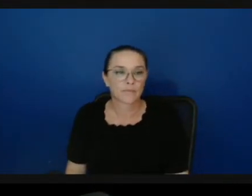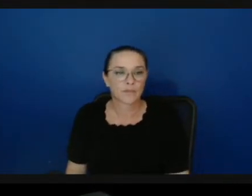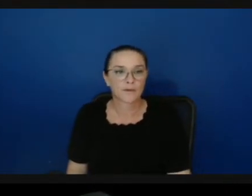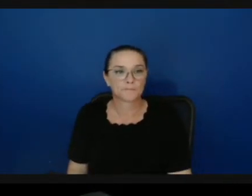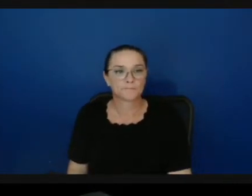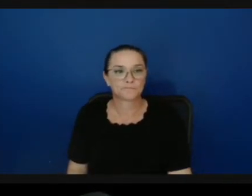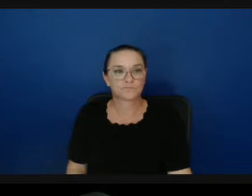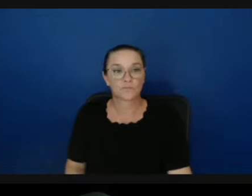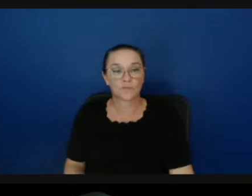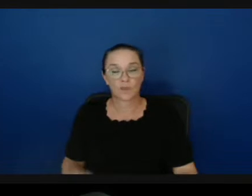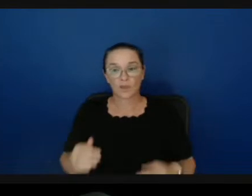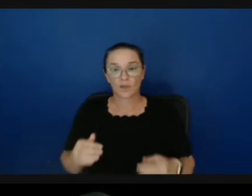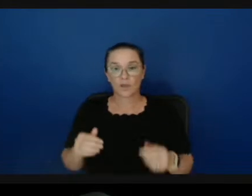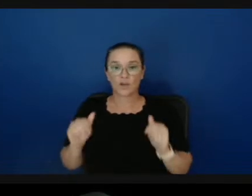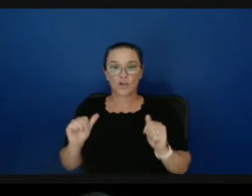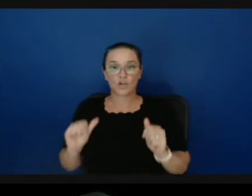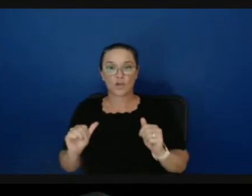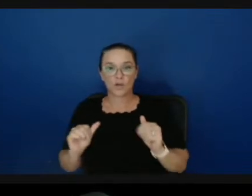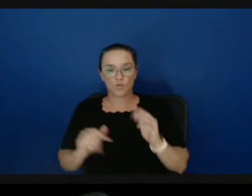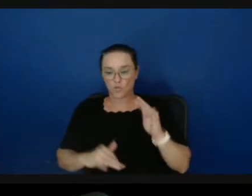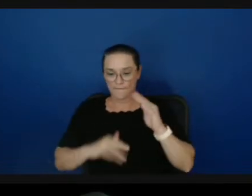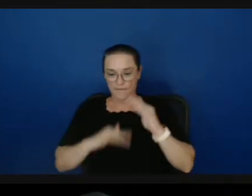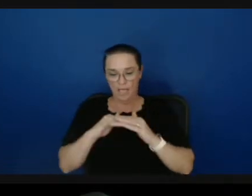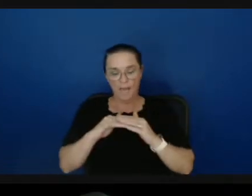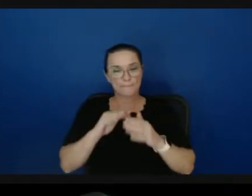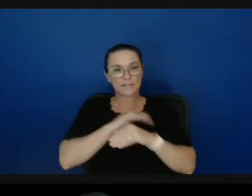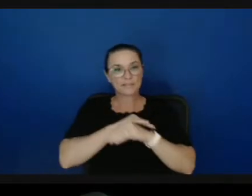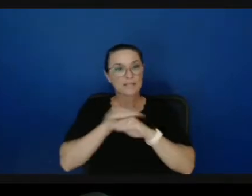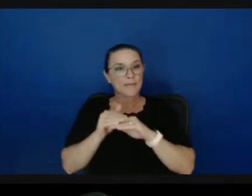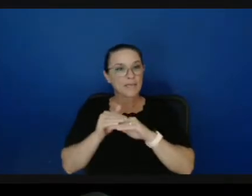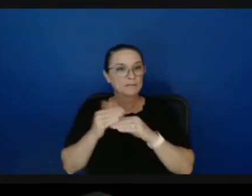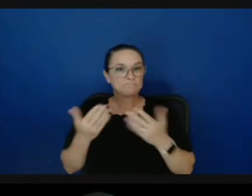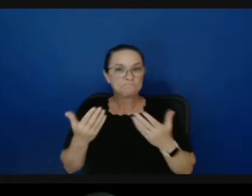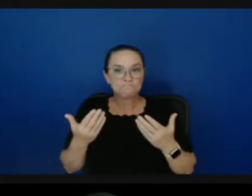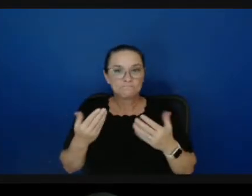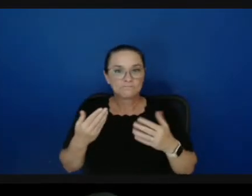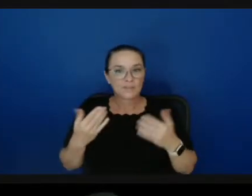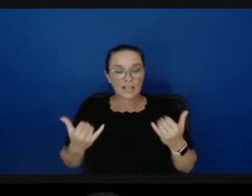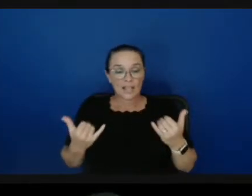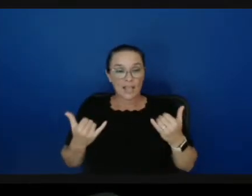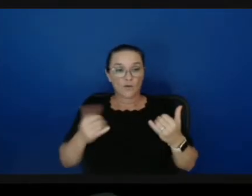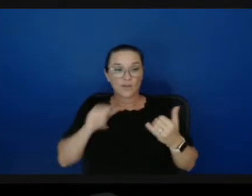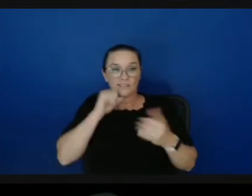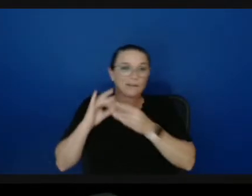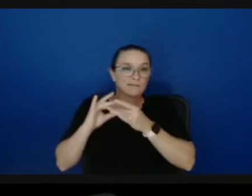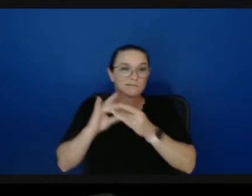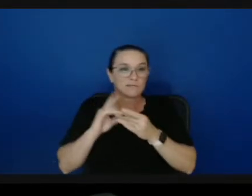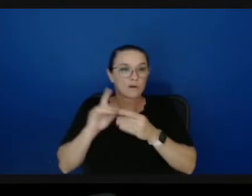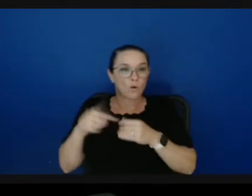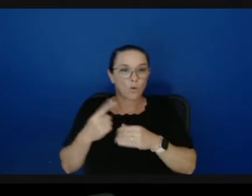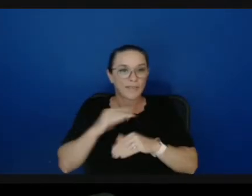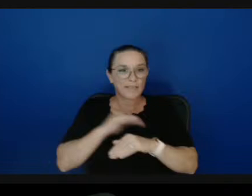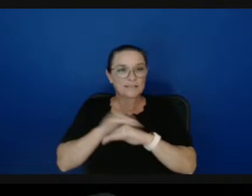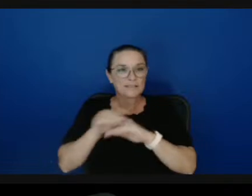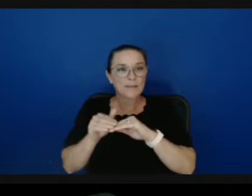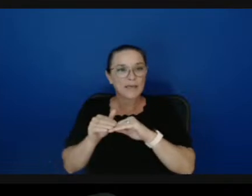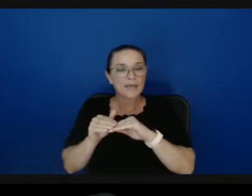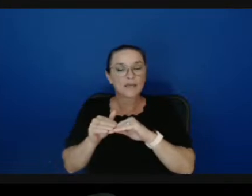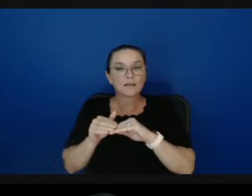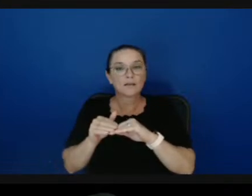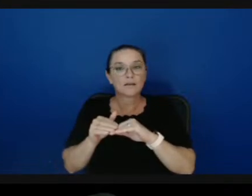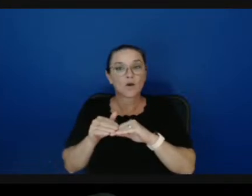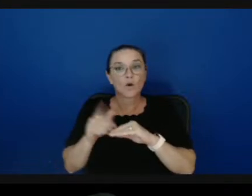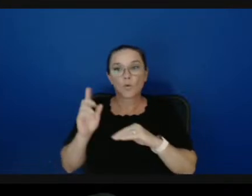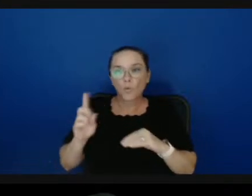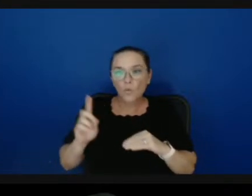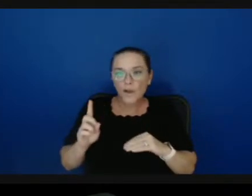refill the summit? That's been our question for years. How fast could a summit refill? Now it's not bound to the summit. Where else could it go? How big a flow could it make? How